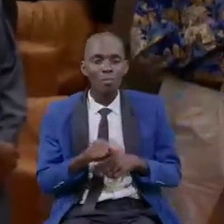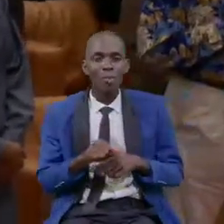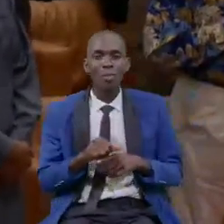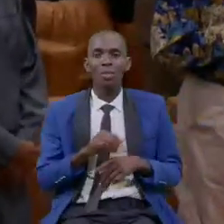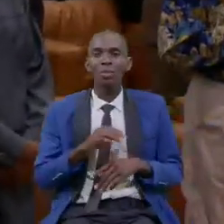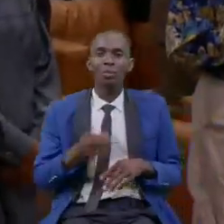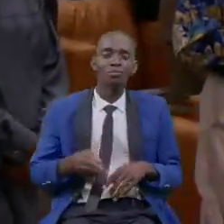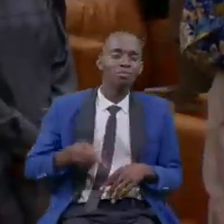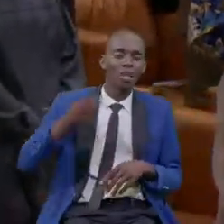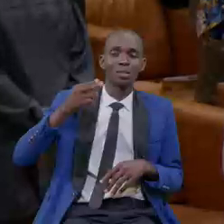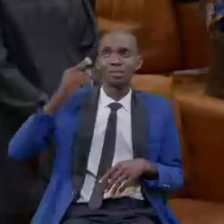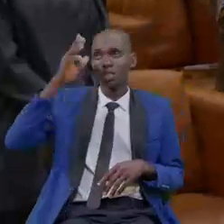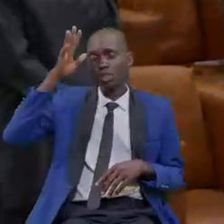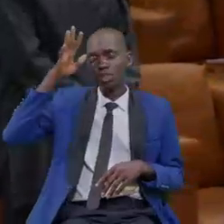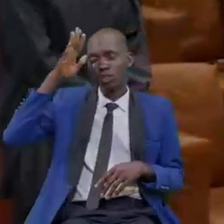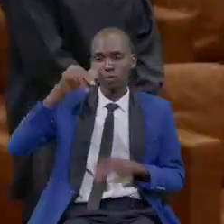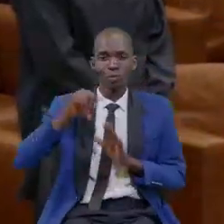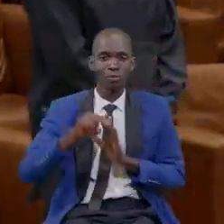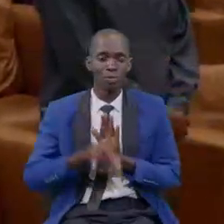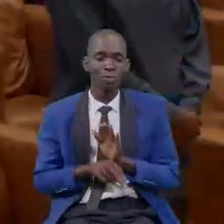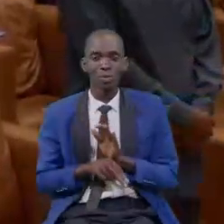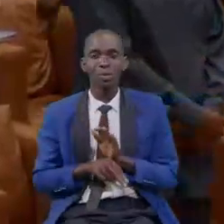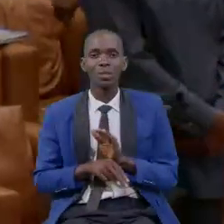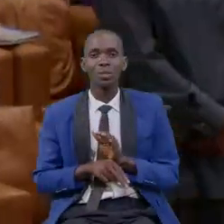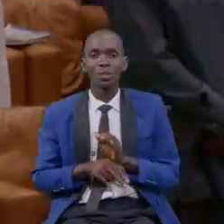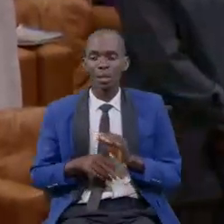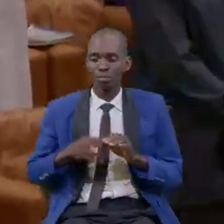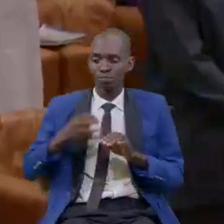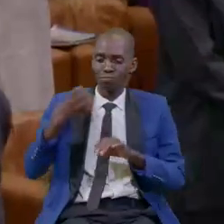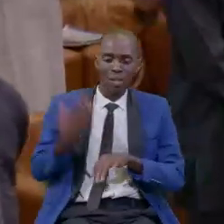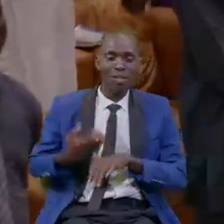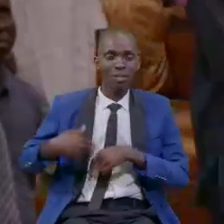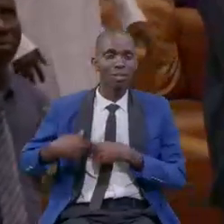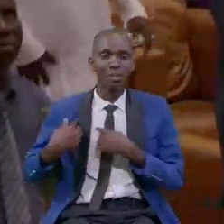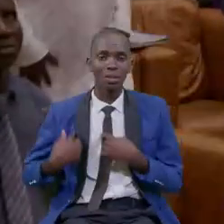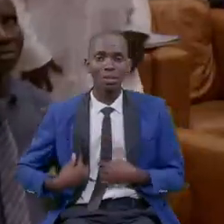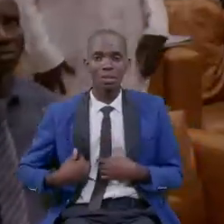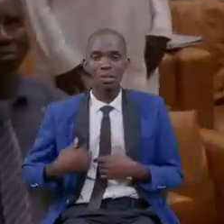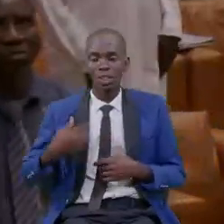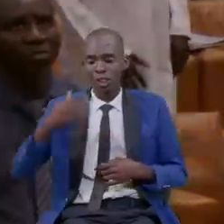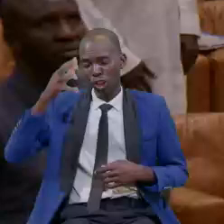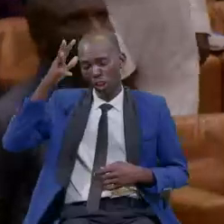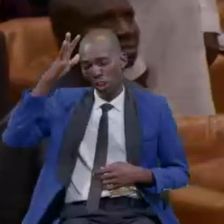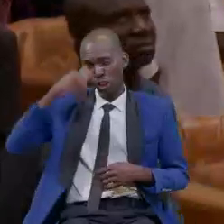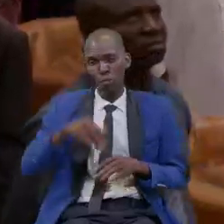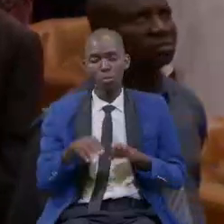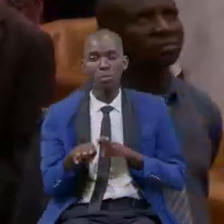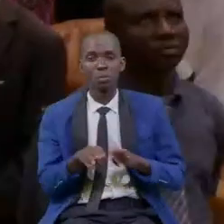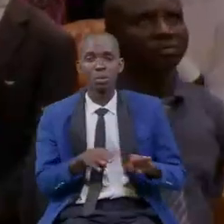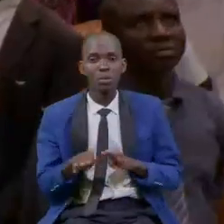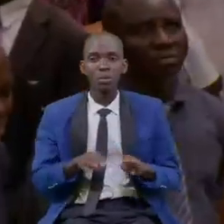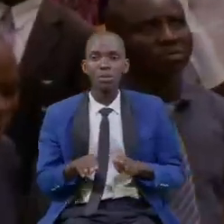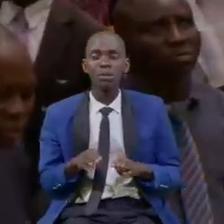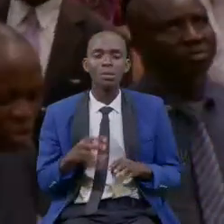superfluity of naughtiness, stony heart, stubborn behavior,